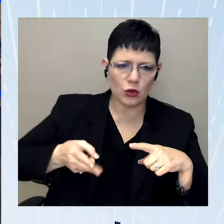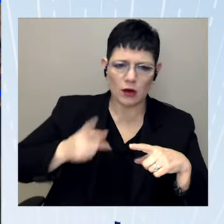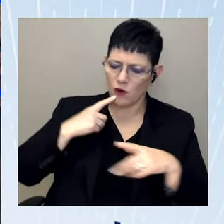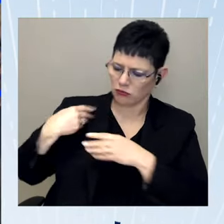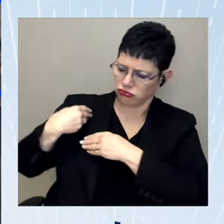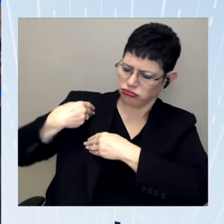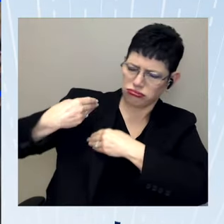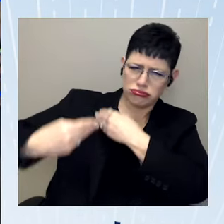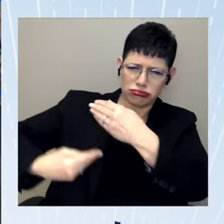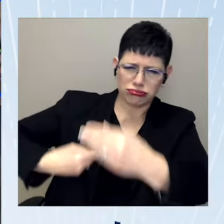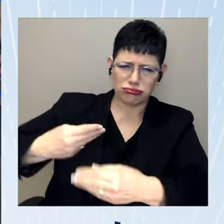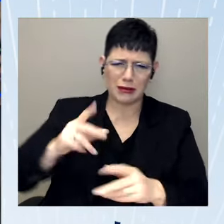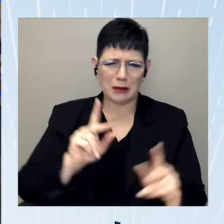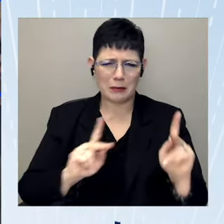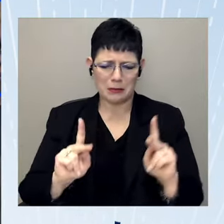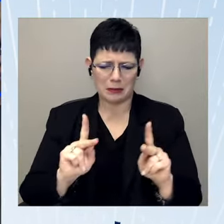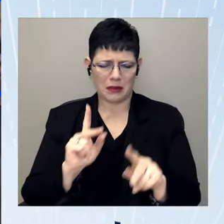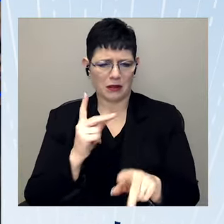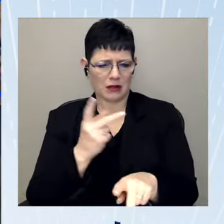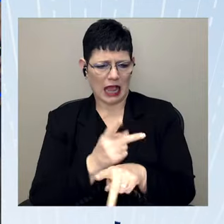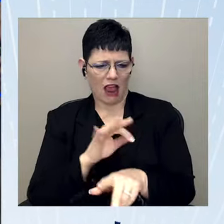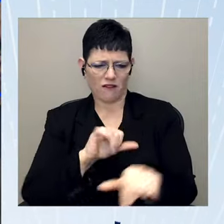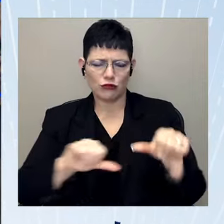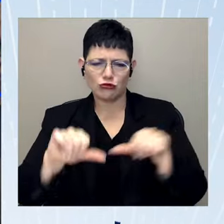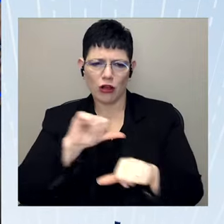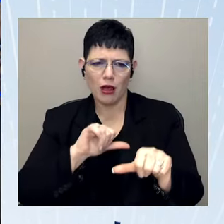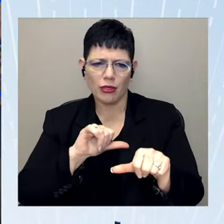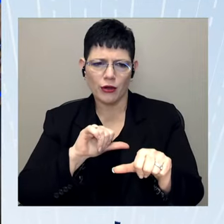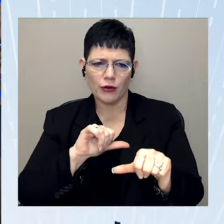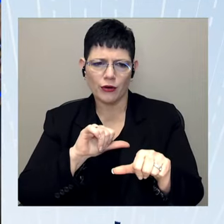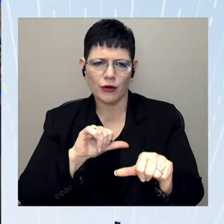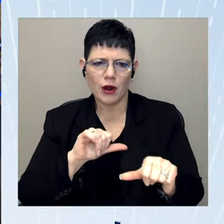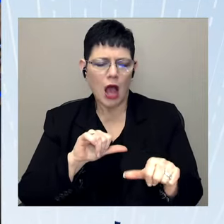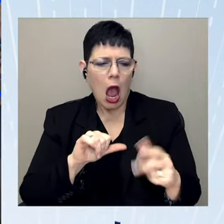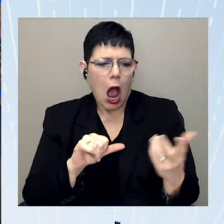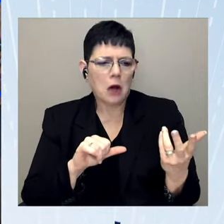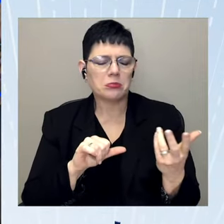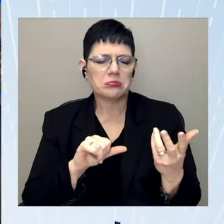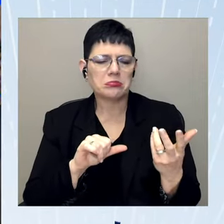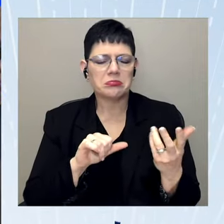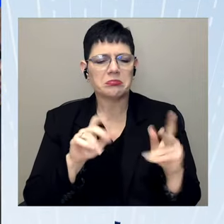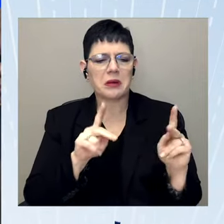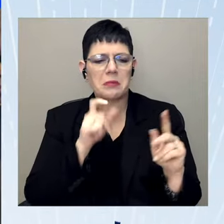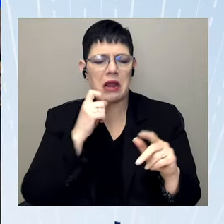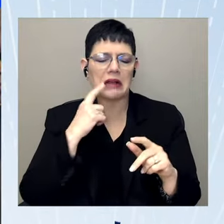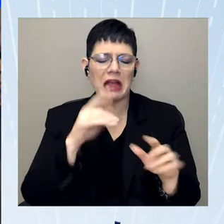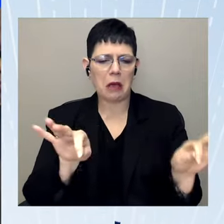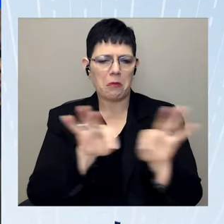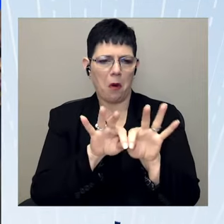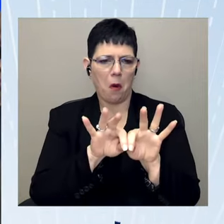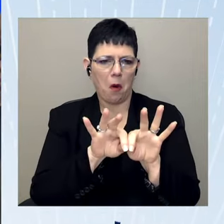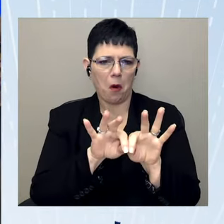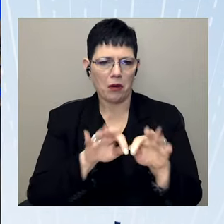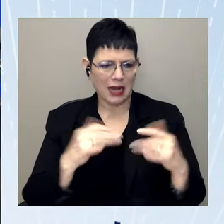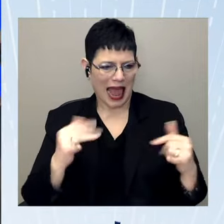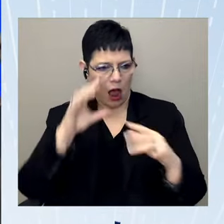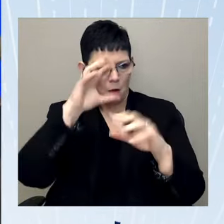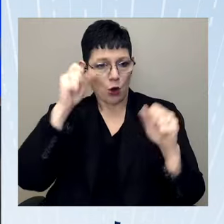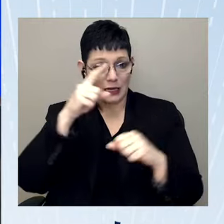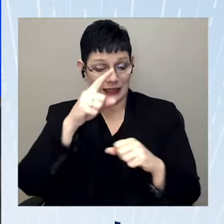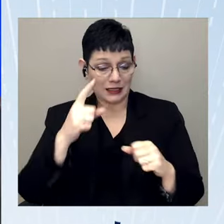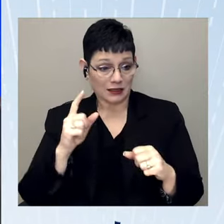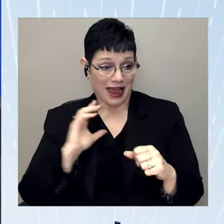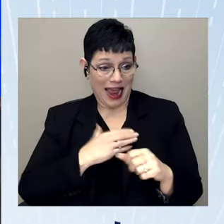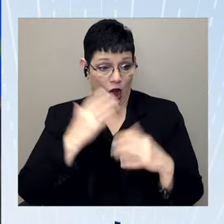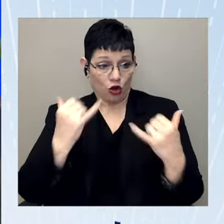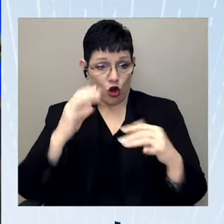took care of people, and it was never seen as valued. Well, clearly the Biden administration believes that this